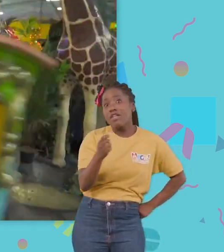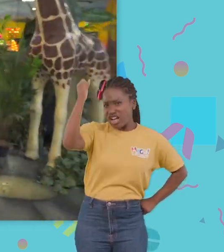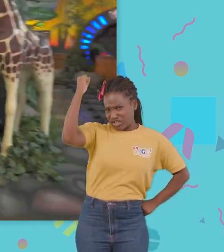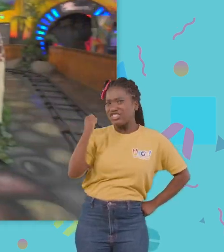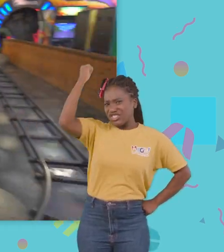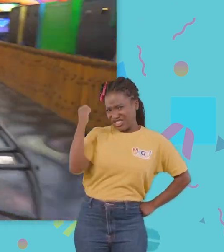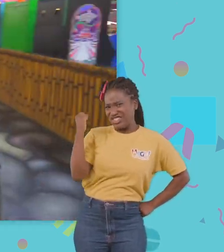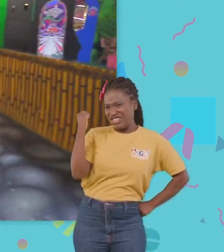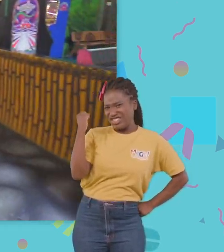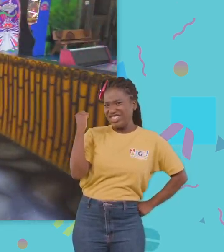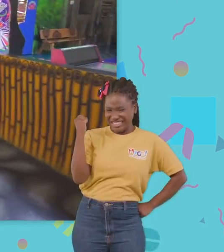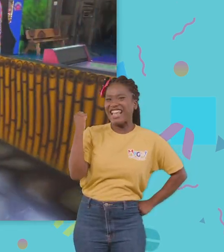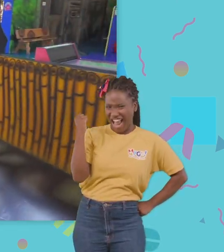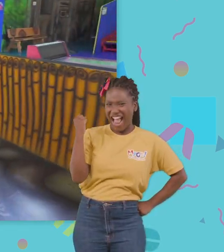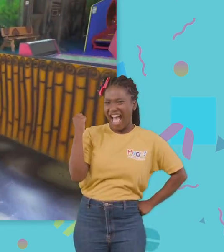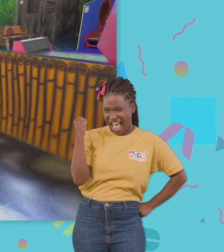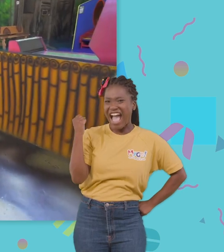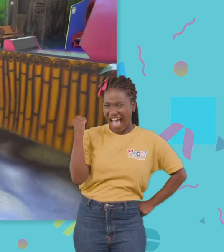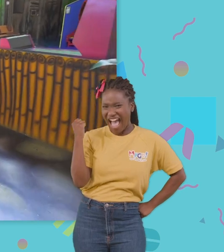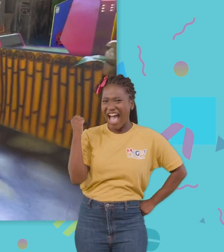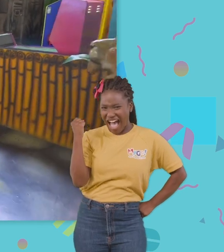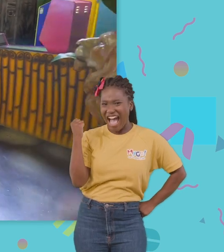watching you go choo choo.